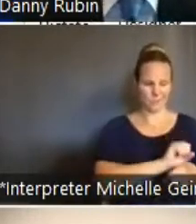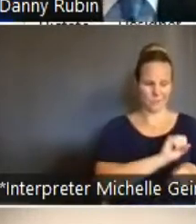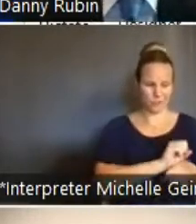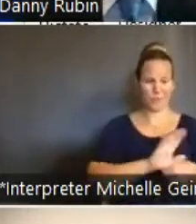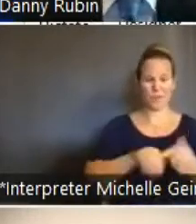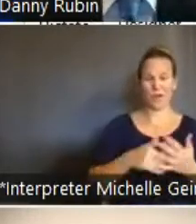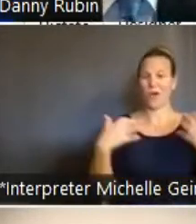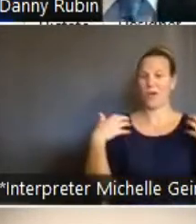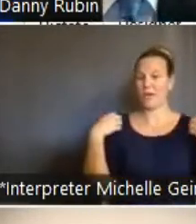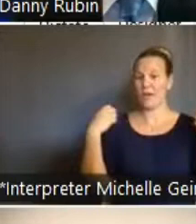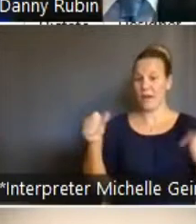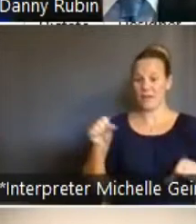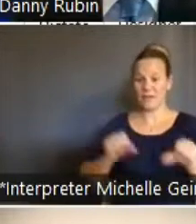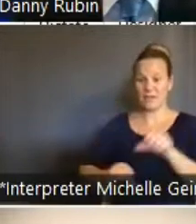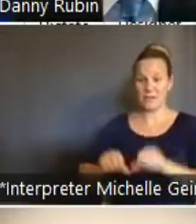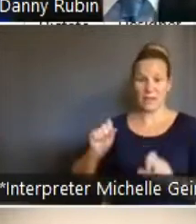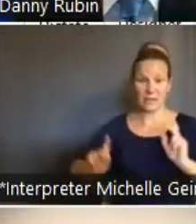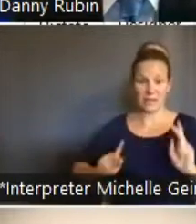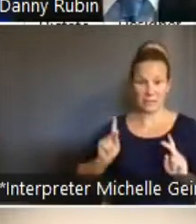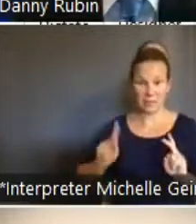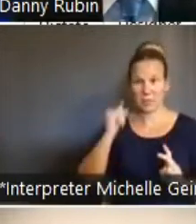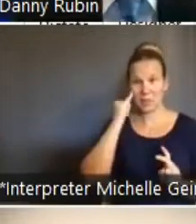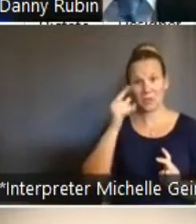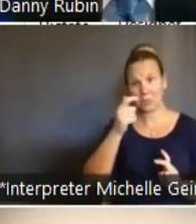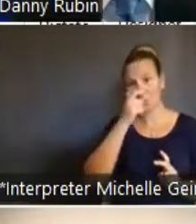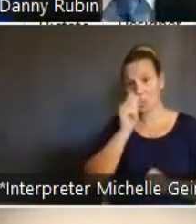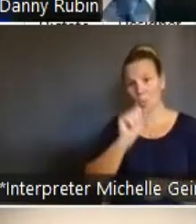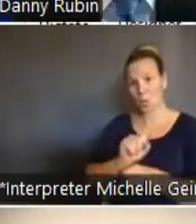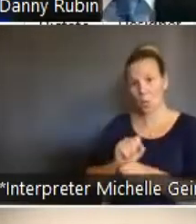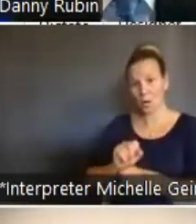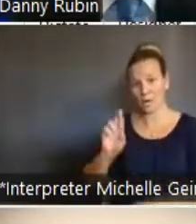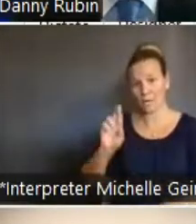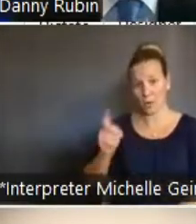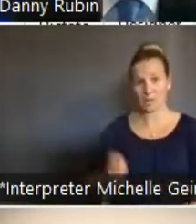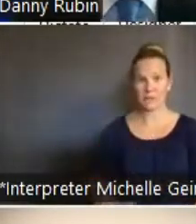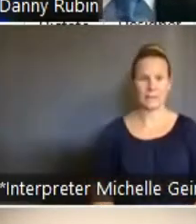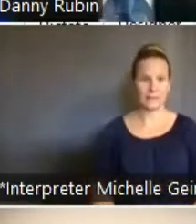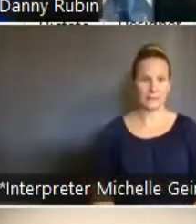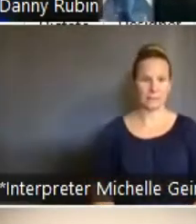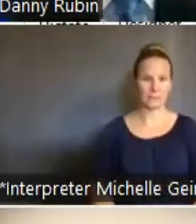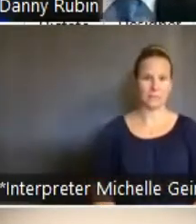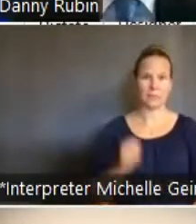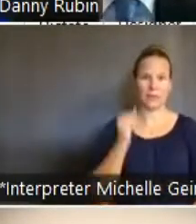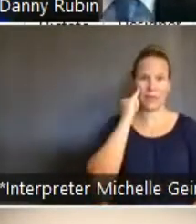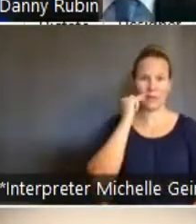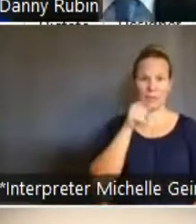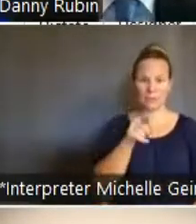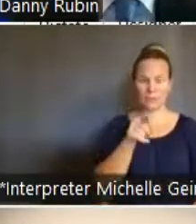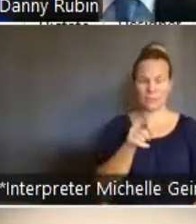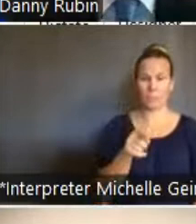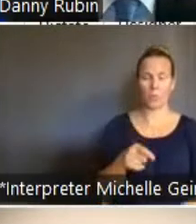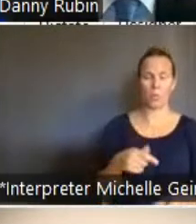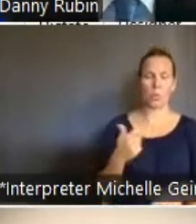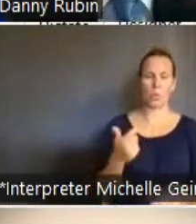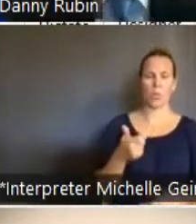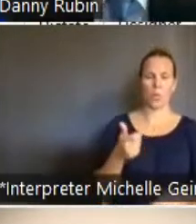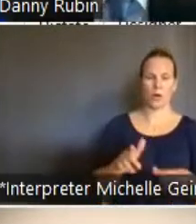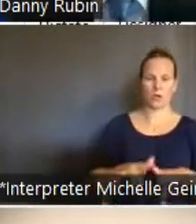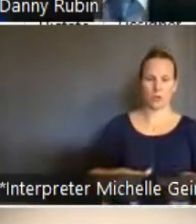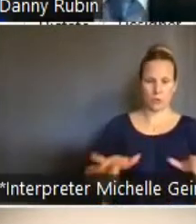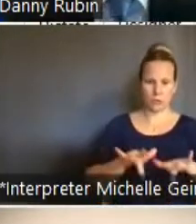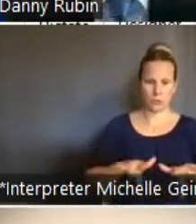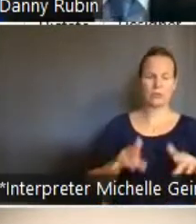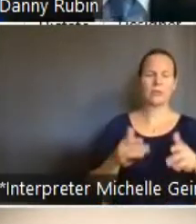working in a pharmacy. That's for you. If you're watching this session on a recording, you can have the inclusion resources I